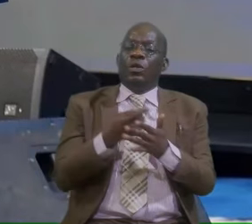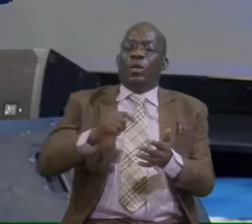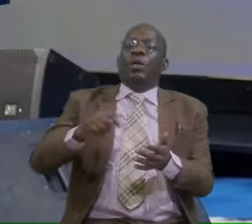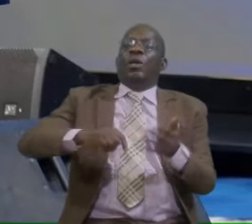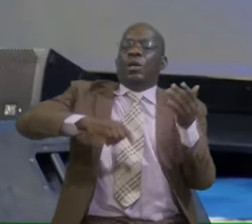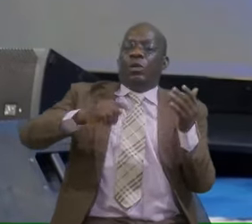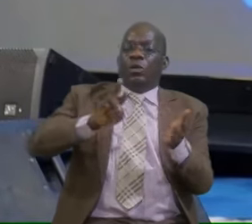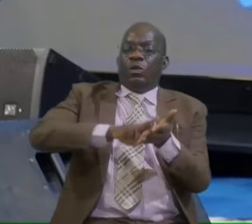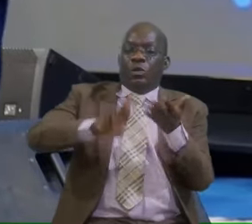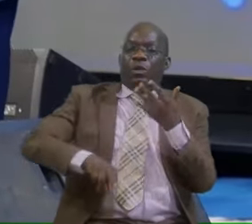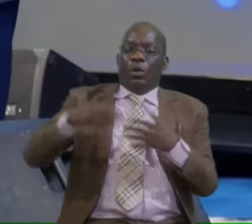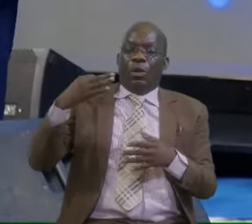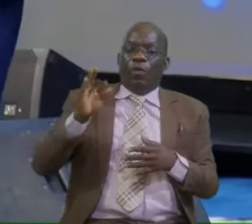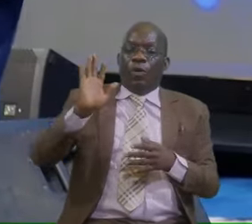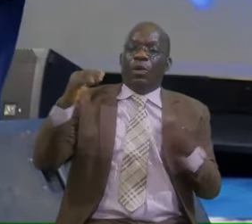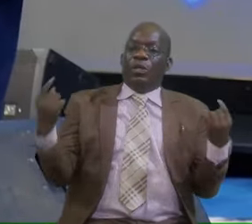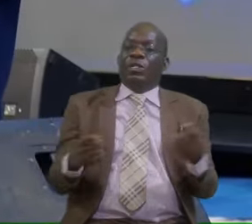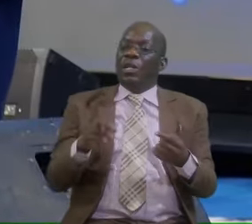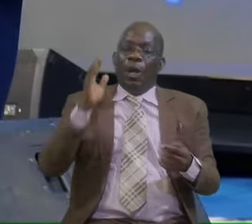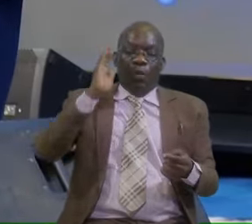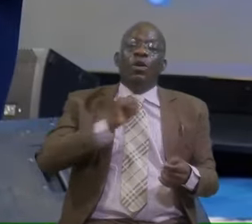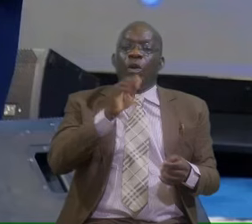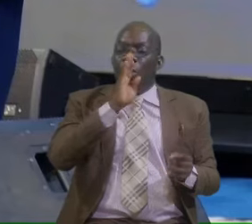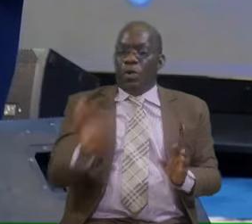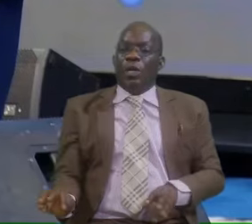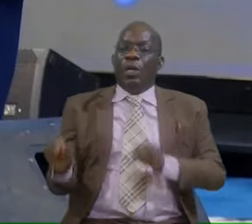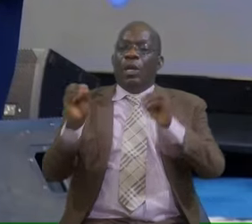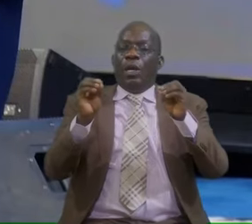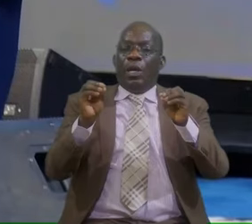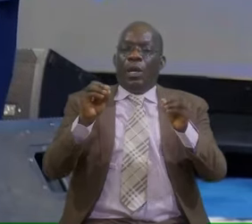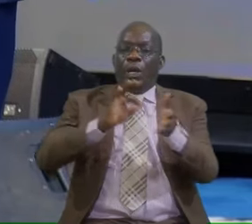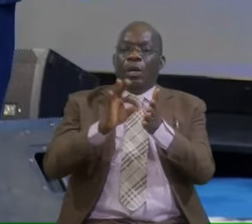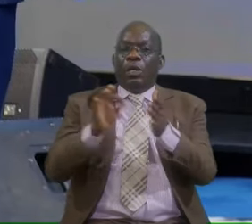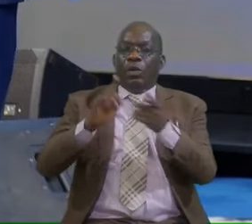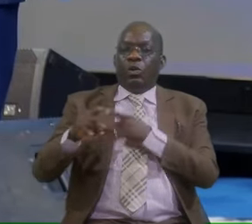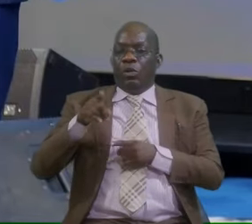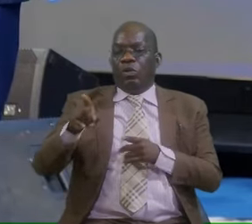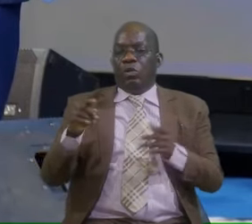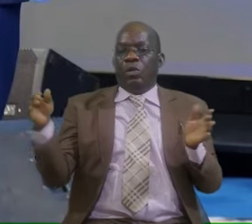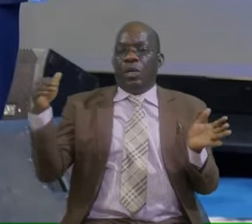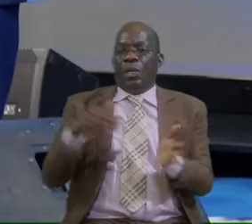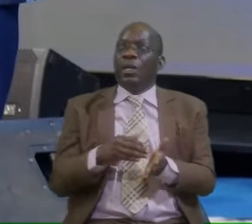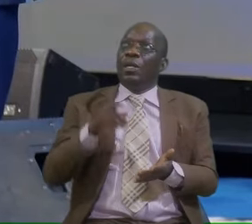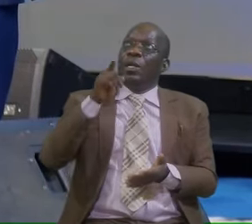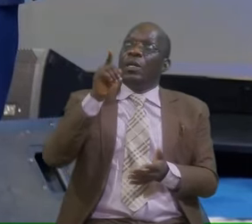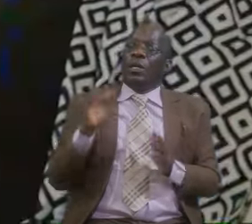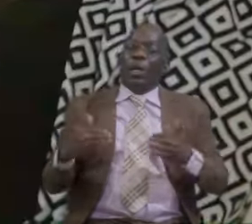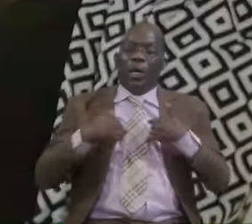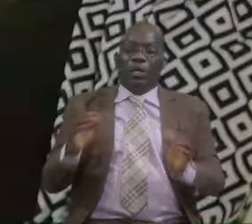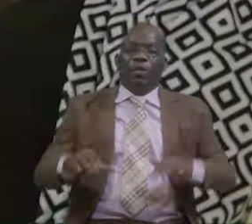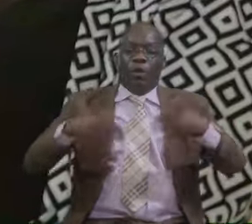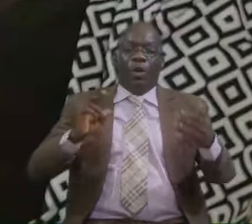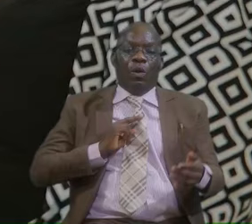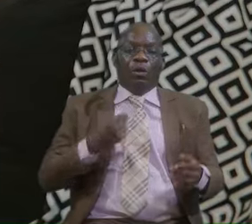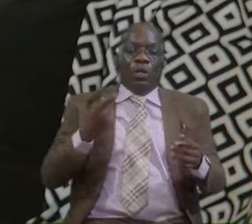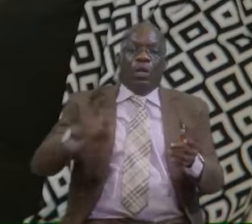be imputed unto you anymore. And he has committed unto us the word of